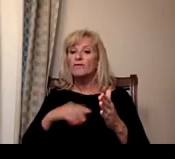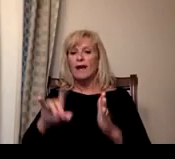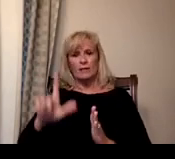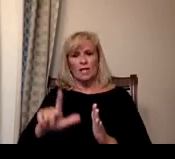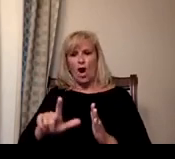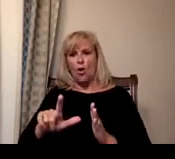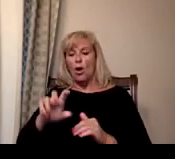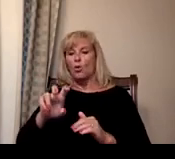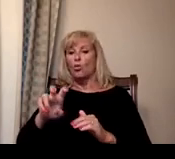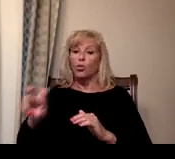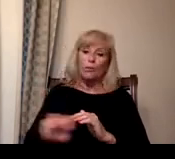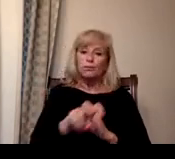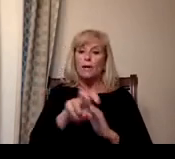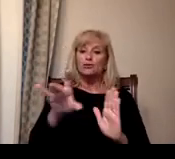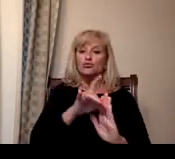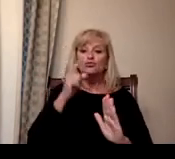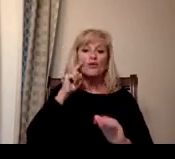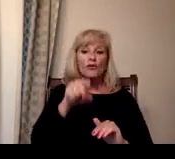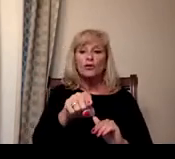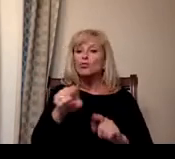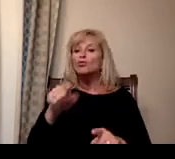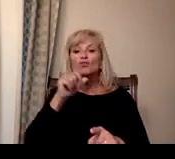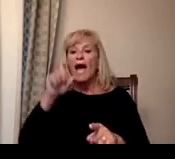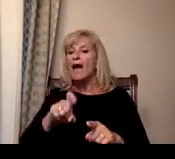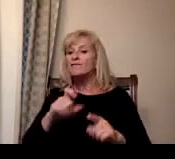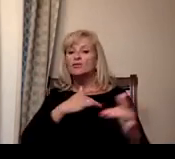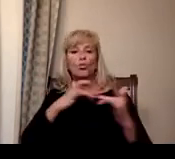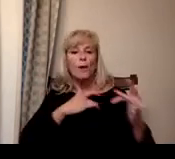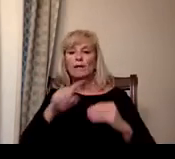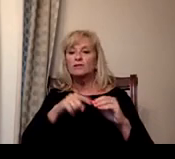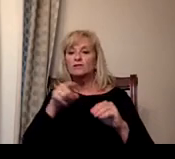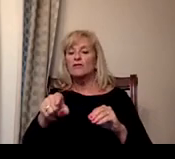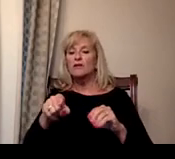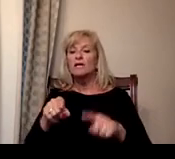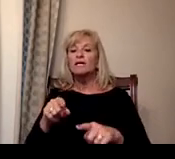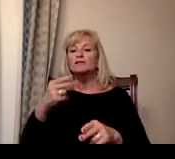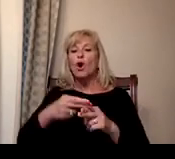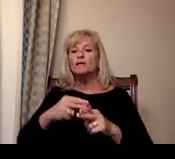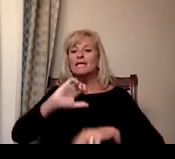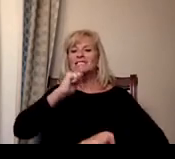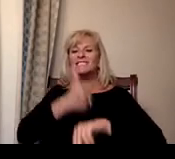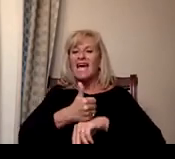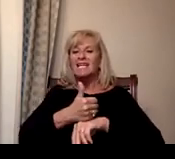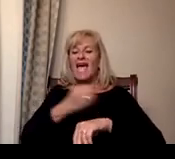switch you into that rate. You don't have to worry about that process. You set it and forget it.